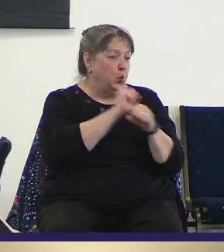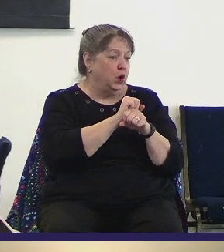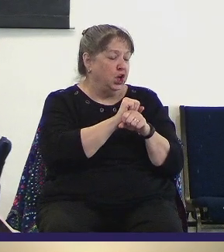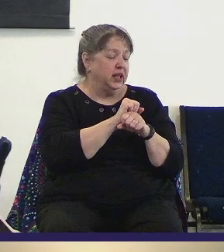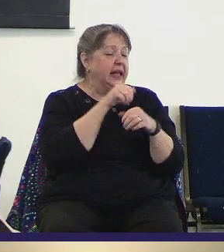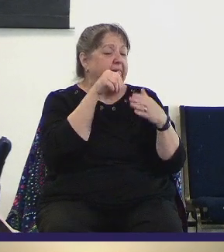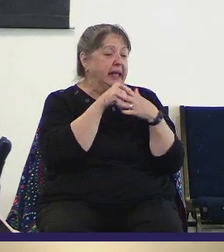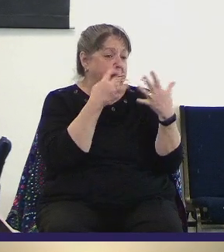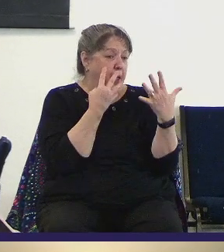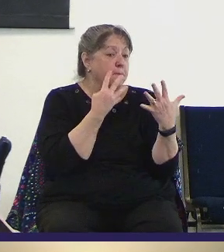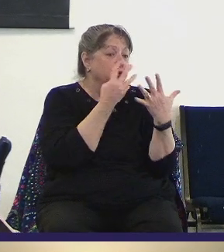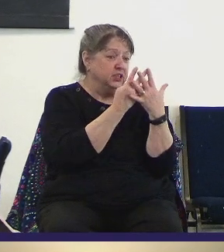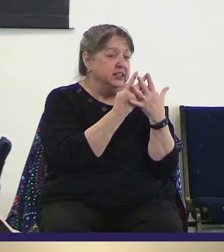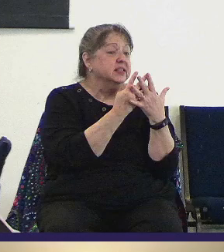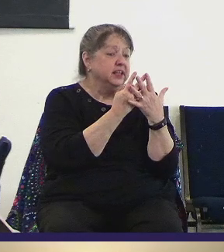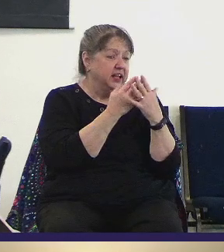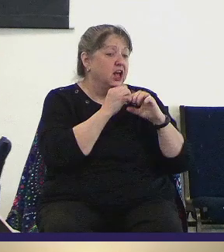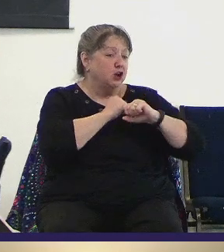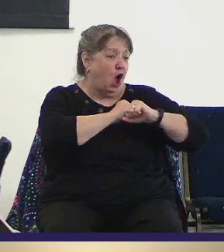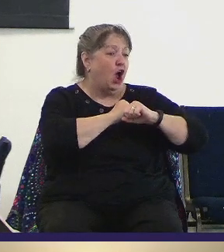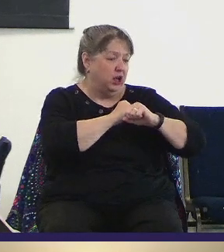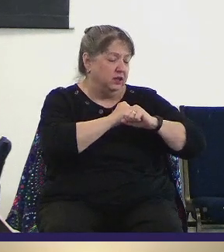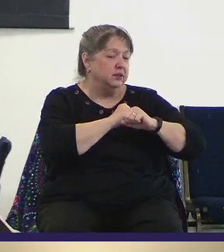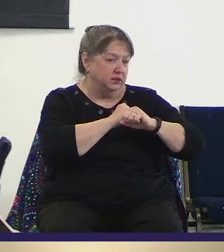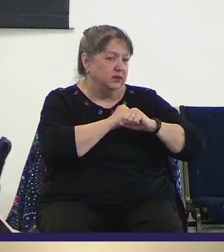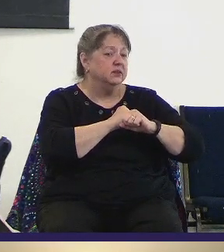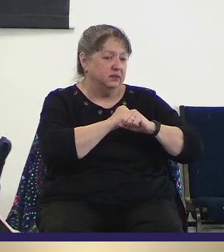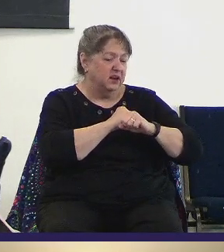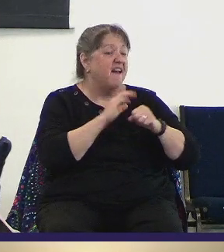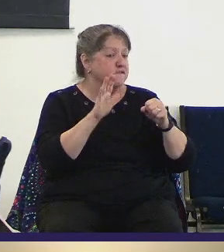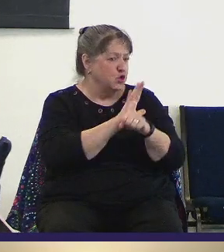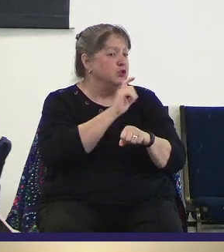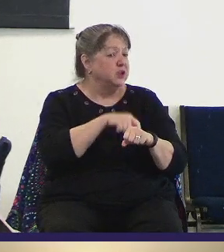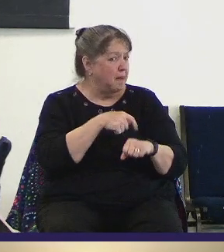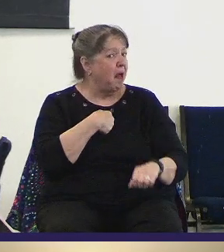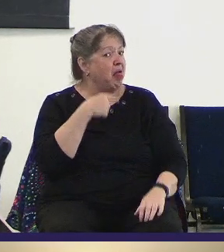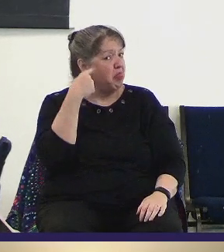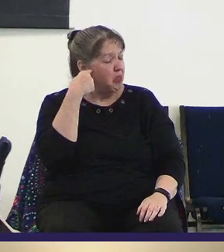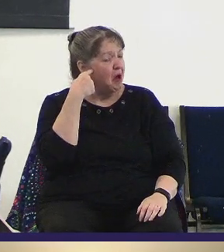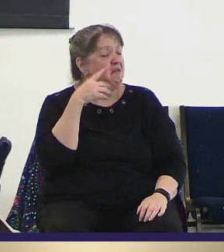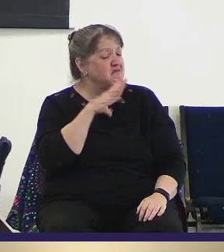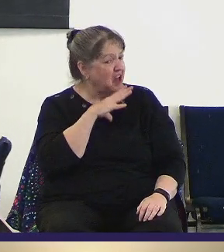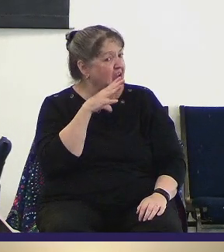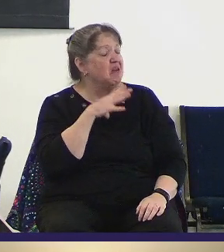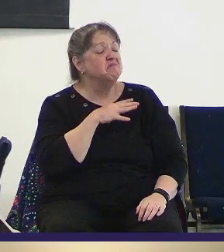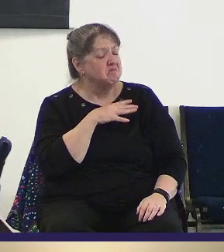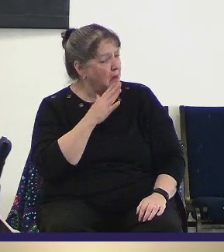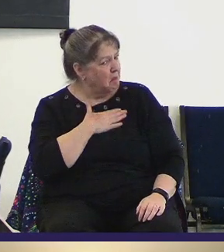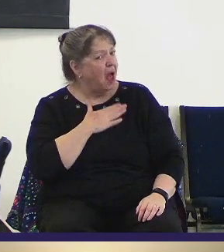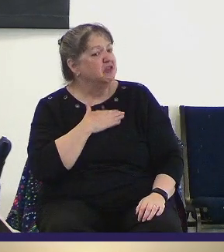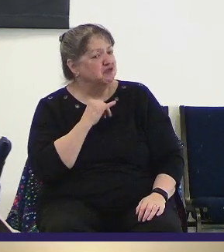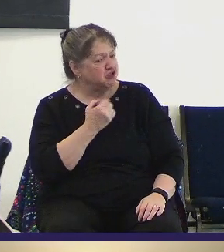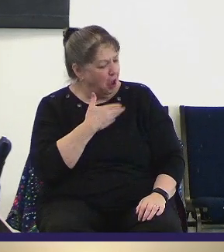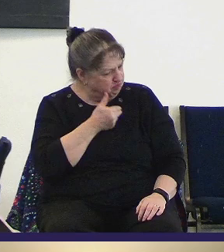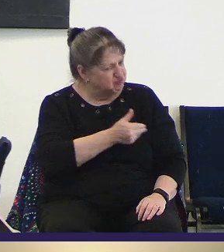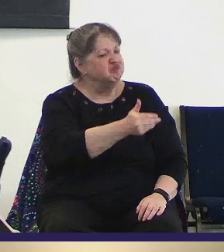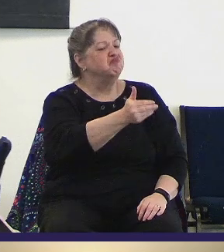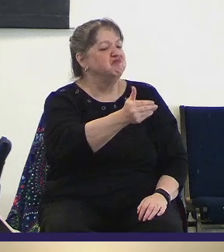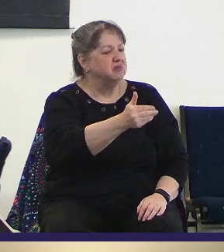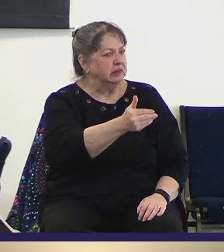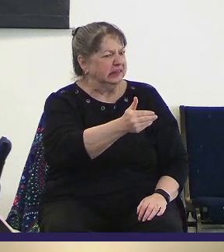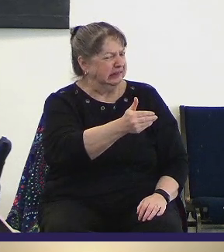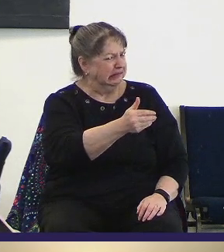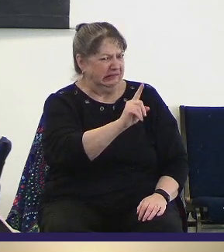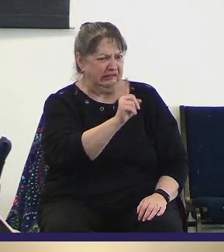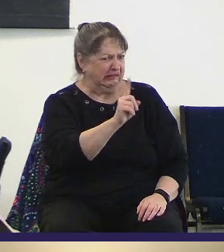start being a corrections officer full time. Now, through my time as a corrections officer, the